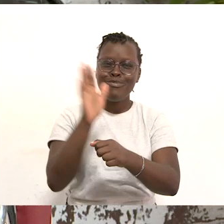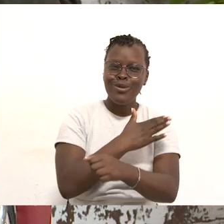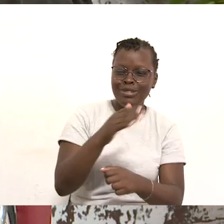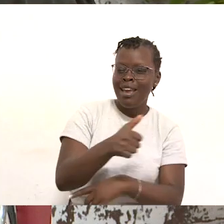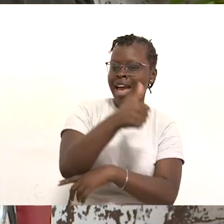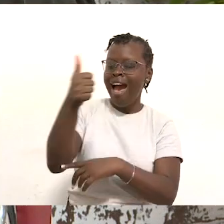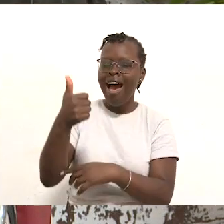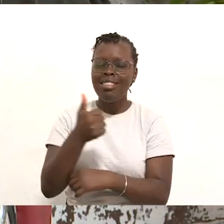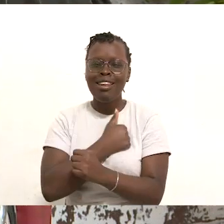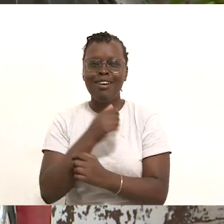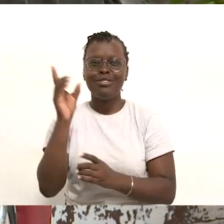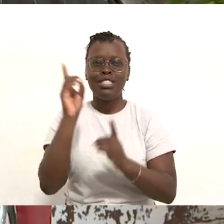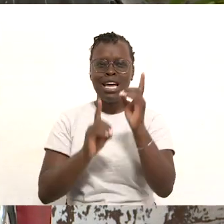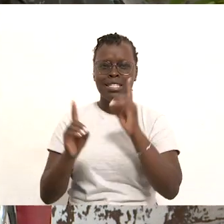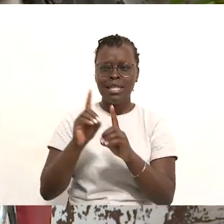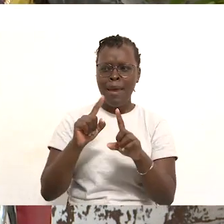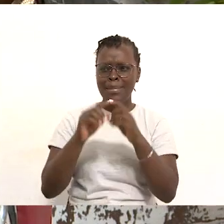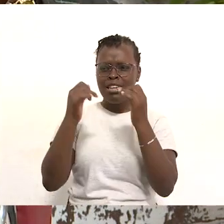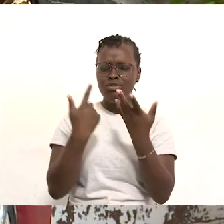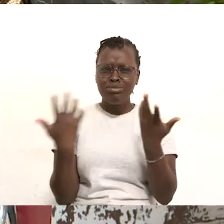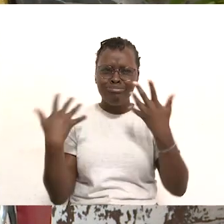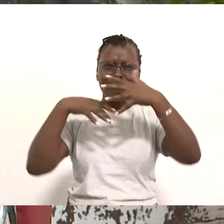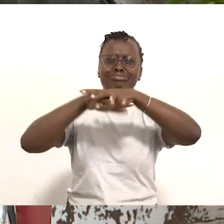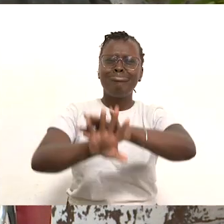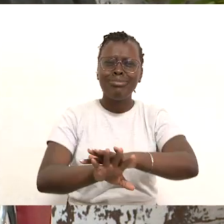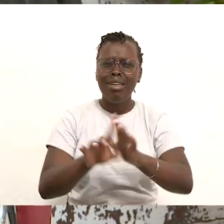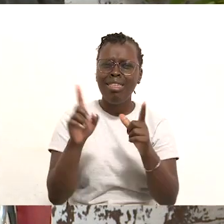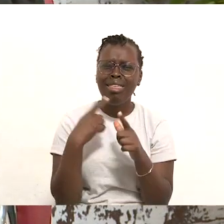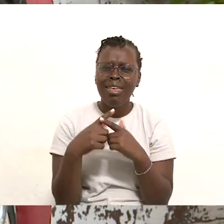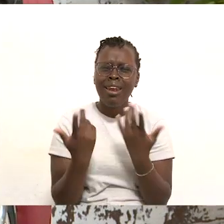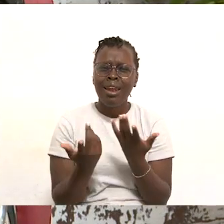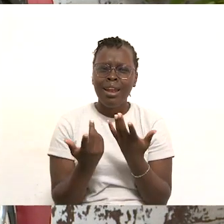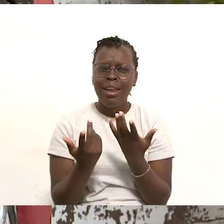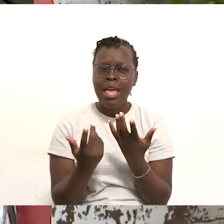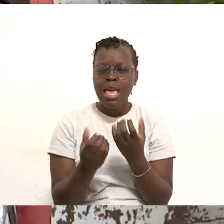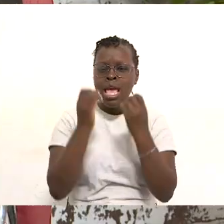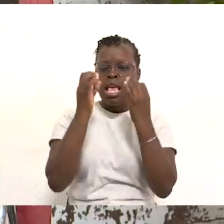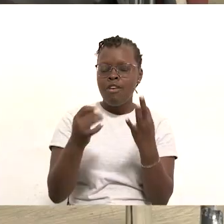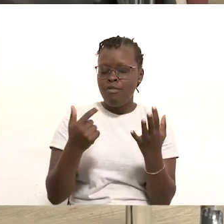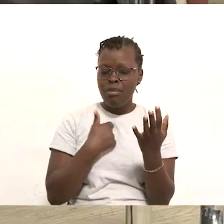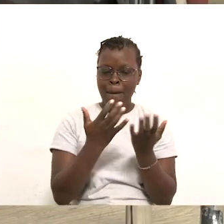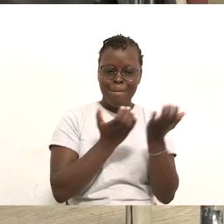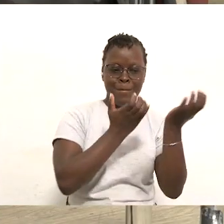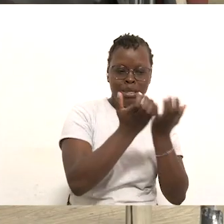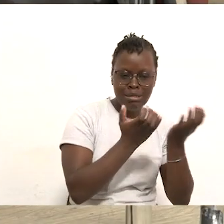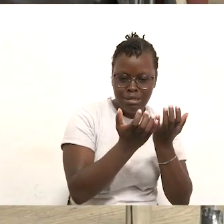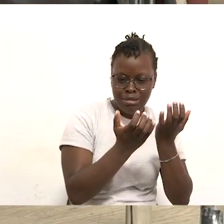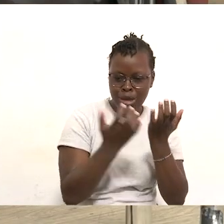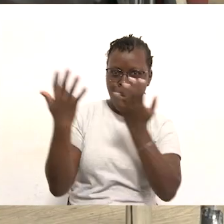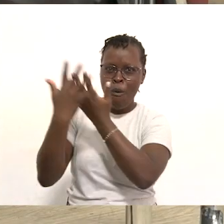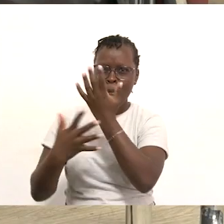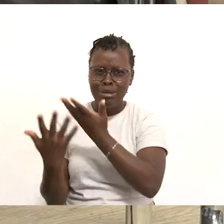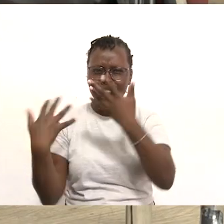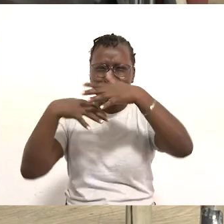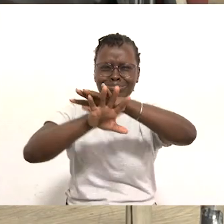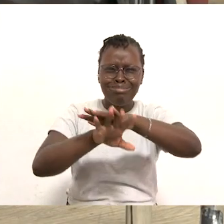student, the interest is in computer, and he finds himself is dabbling with business.